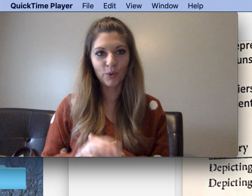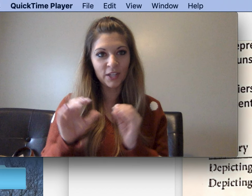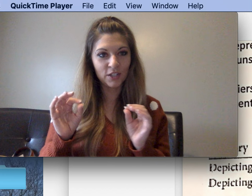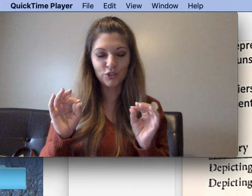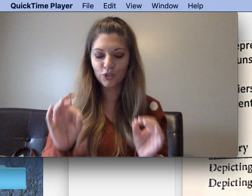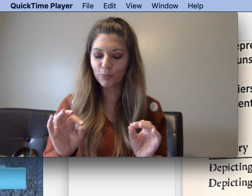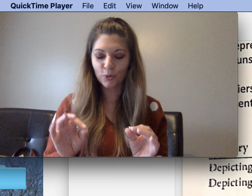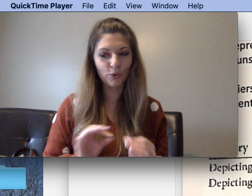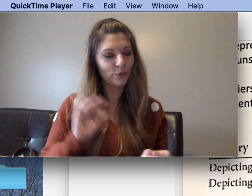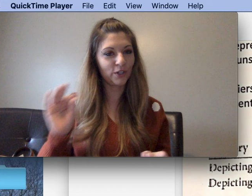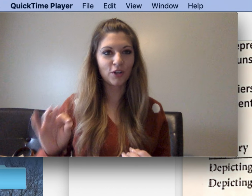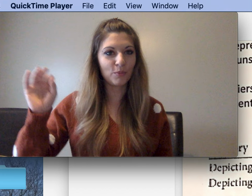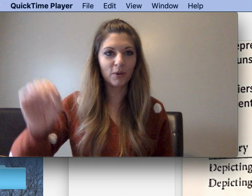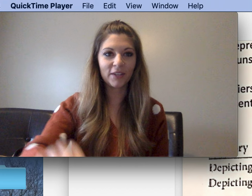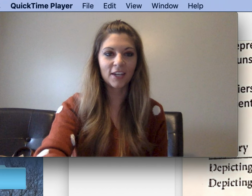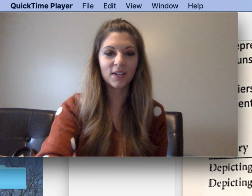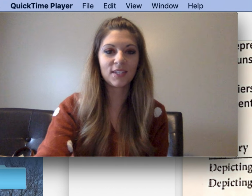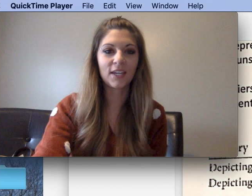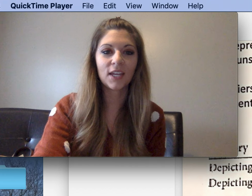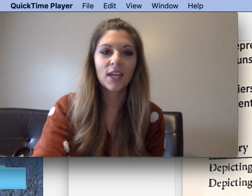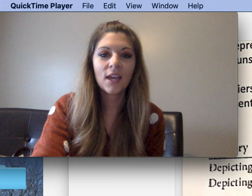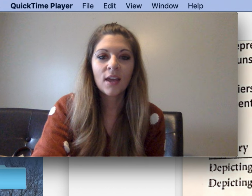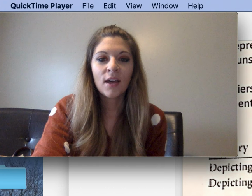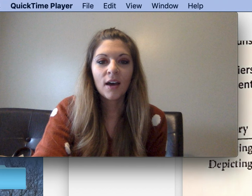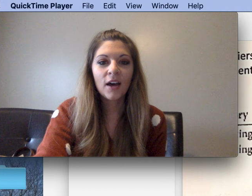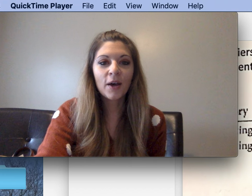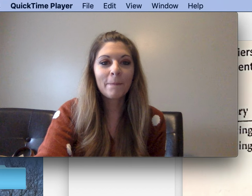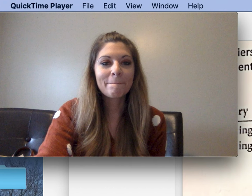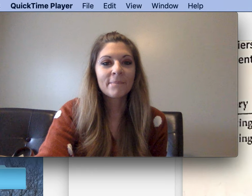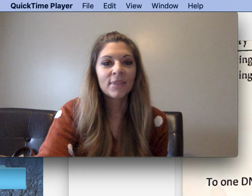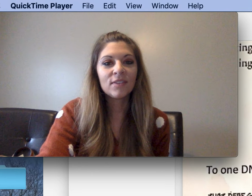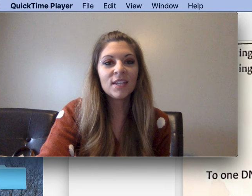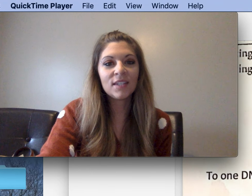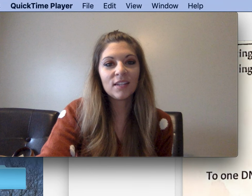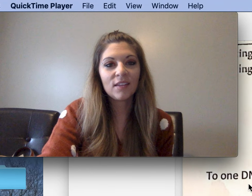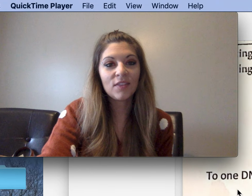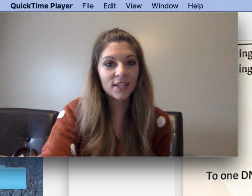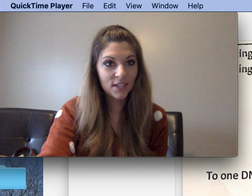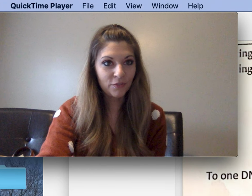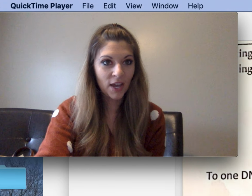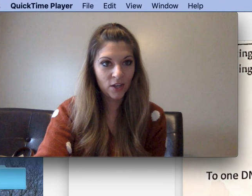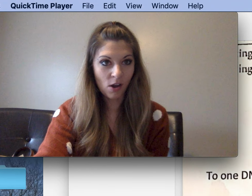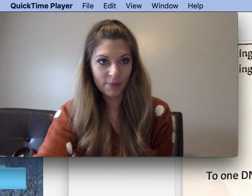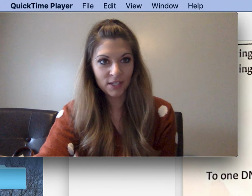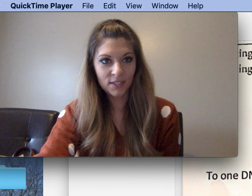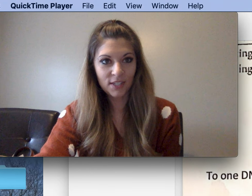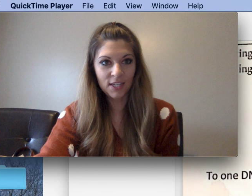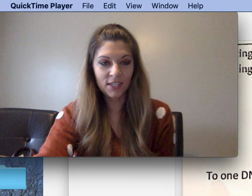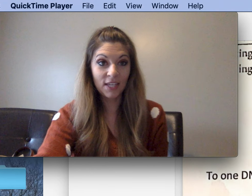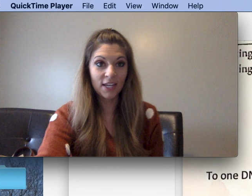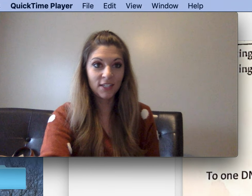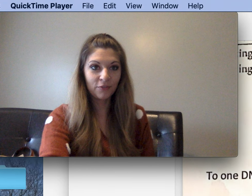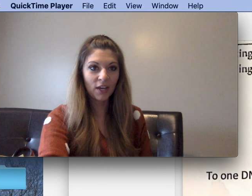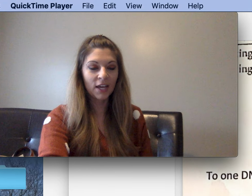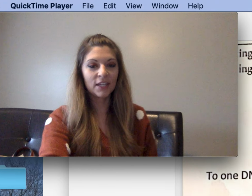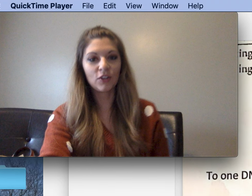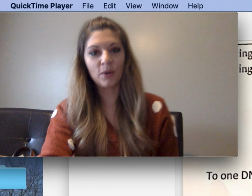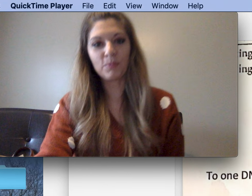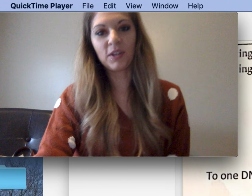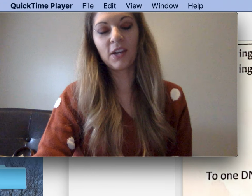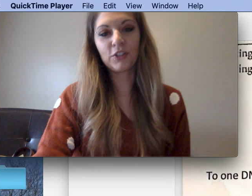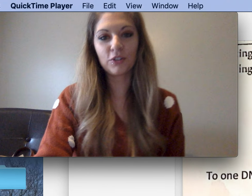So it is super cool, and we're going to talk more about that in a second. This That Deaf Guy Comics is a deaf